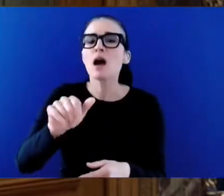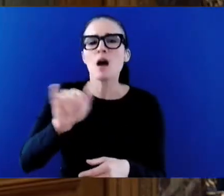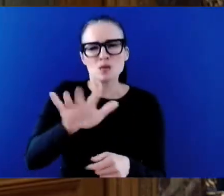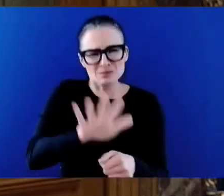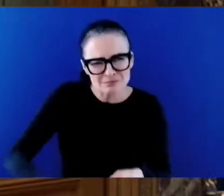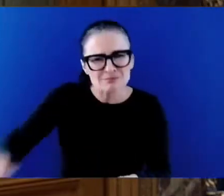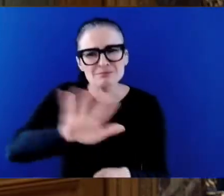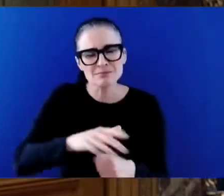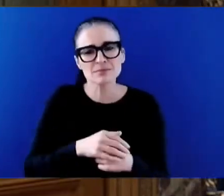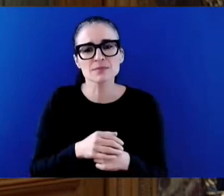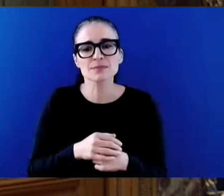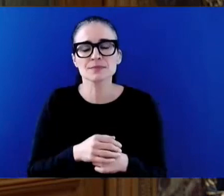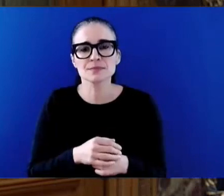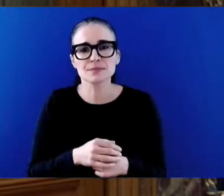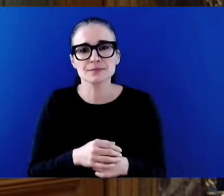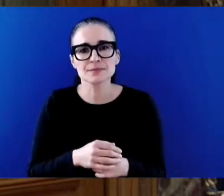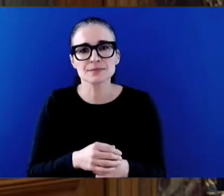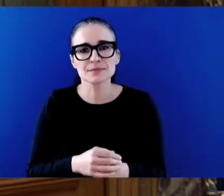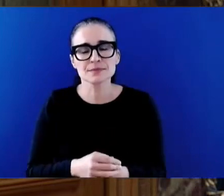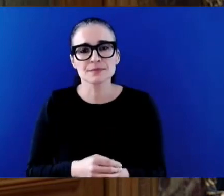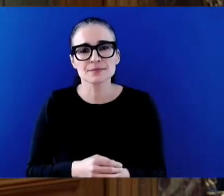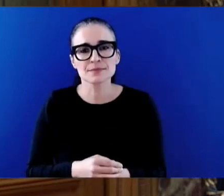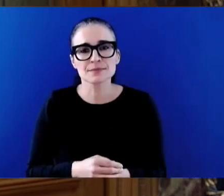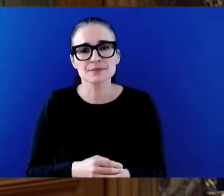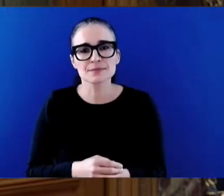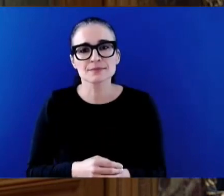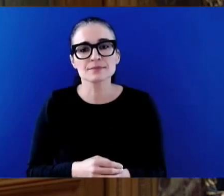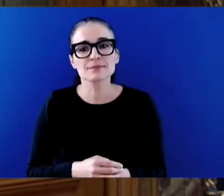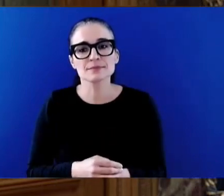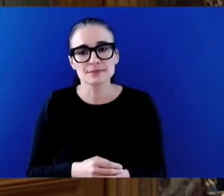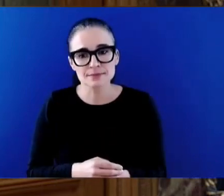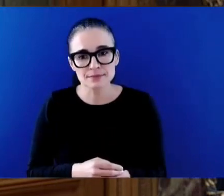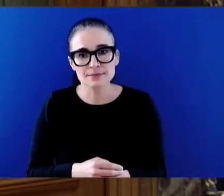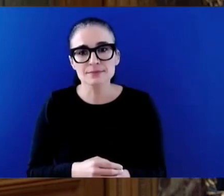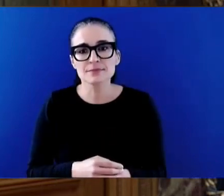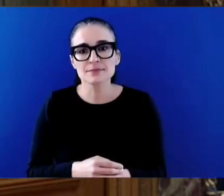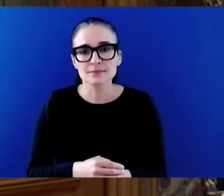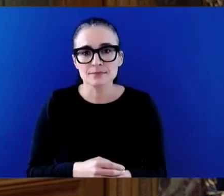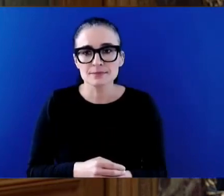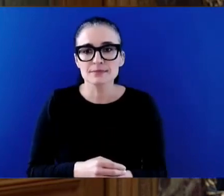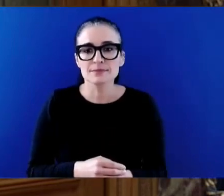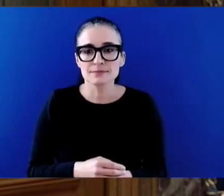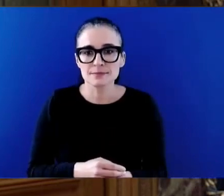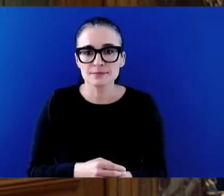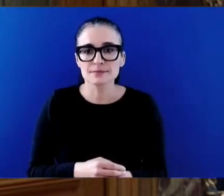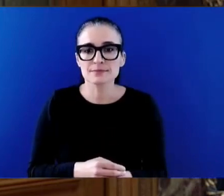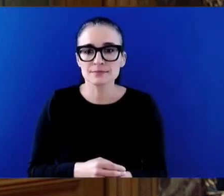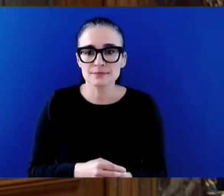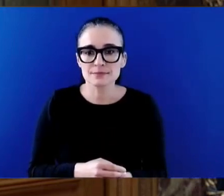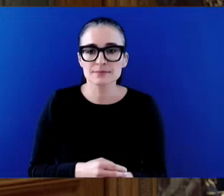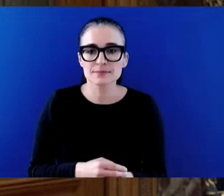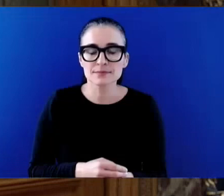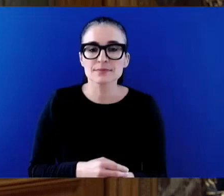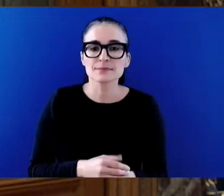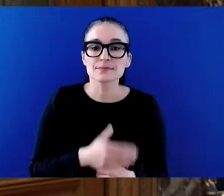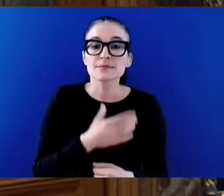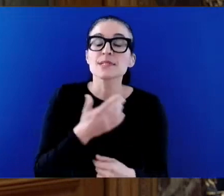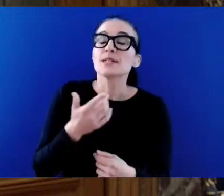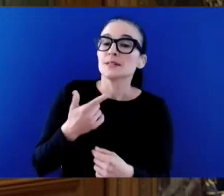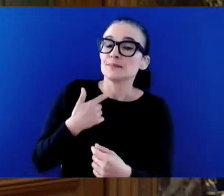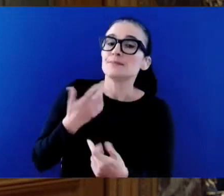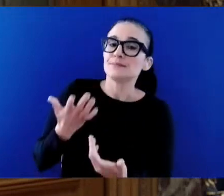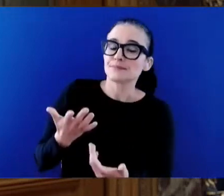Saanich Peninsula Hospital and Healthcare Foundation raises thousands, tens of thousands, hundreds of thousands of dollars for our